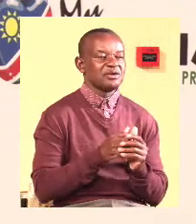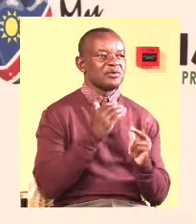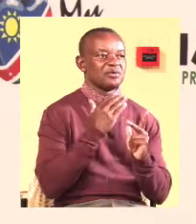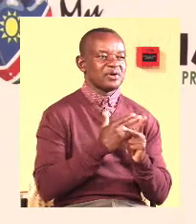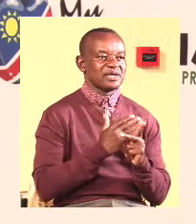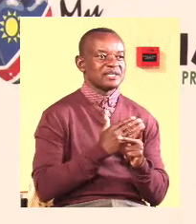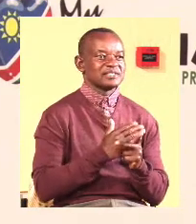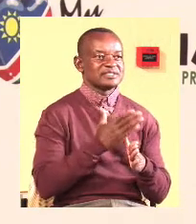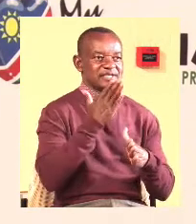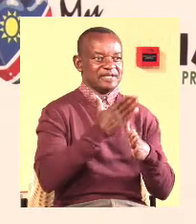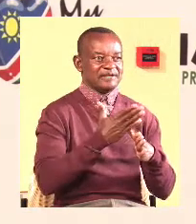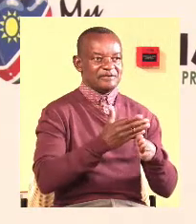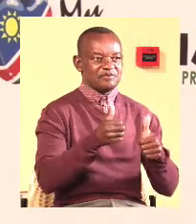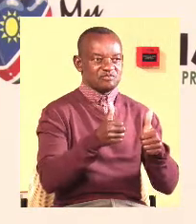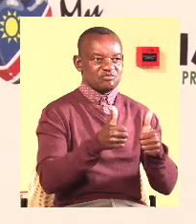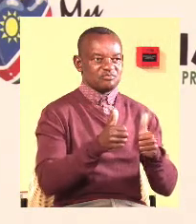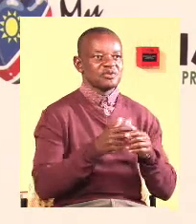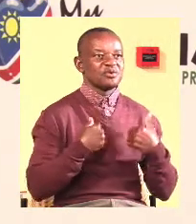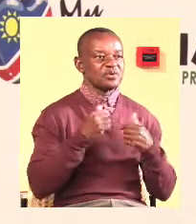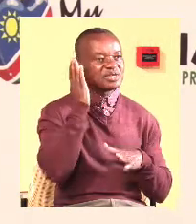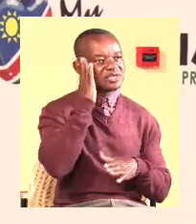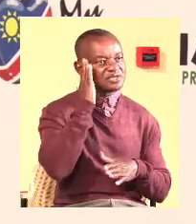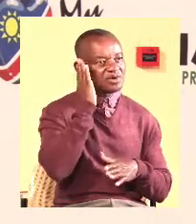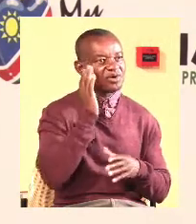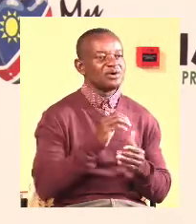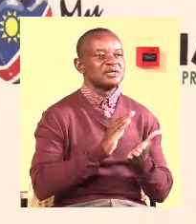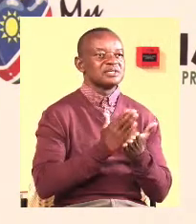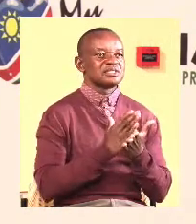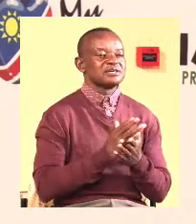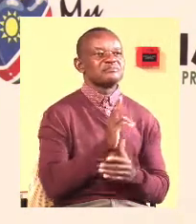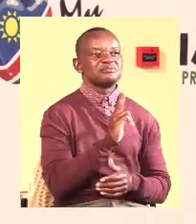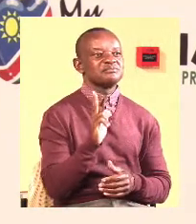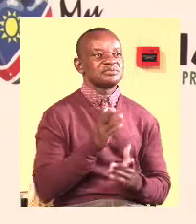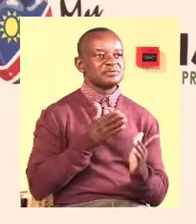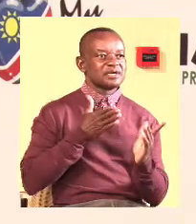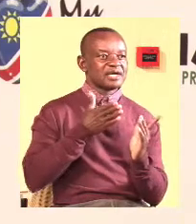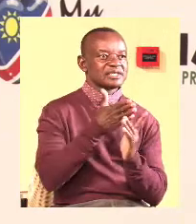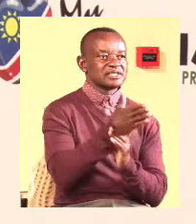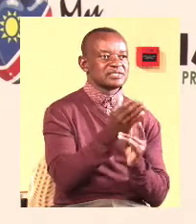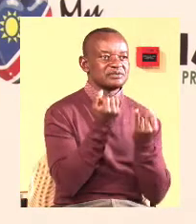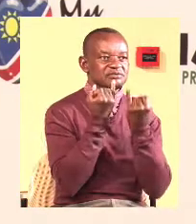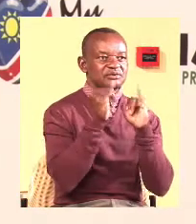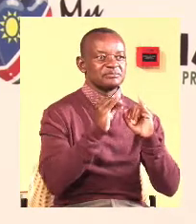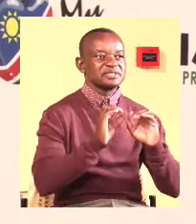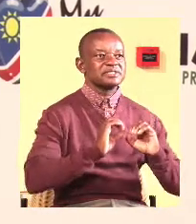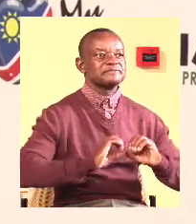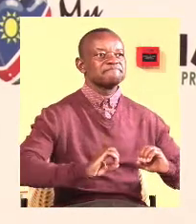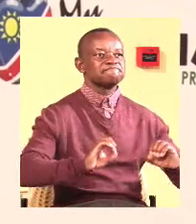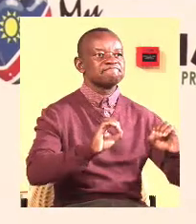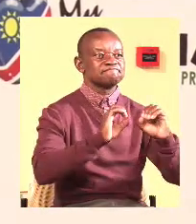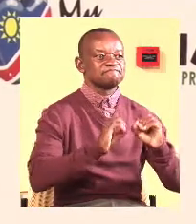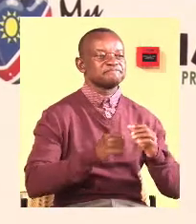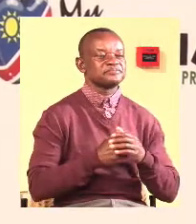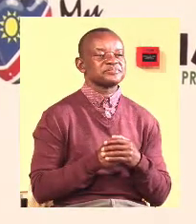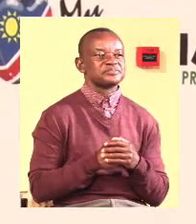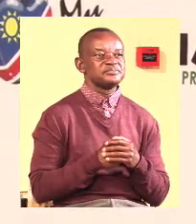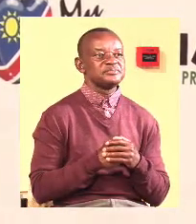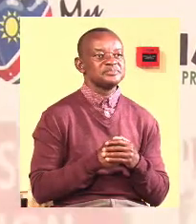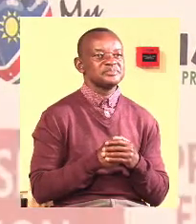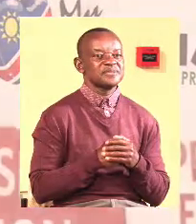have access to media. And on that, Ms. Ipinge, can you just inform us, the